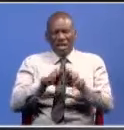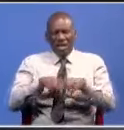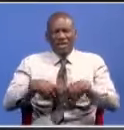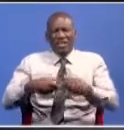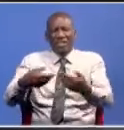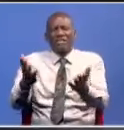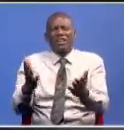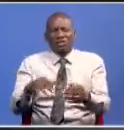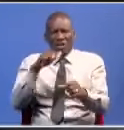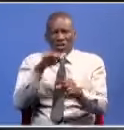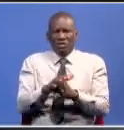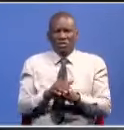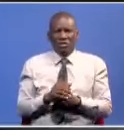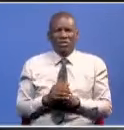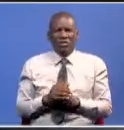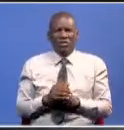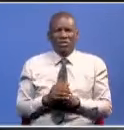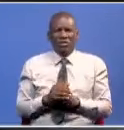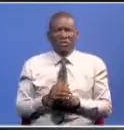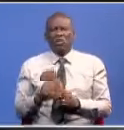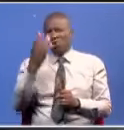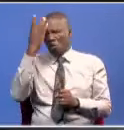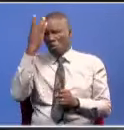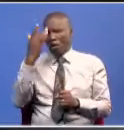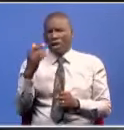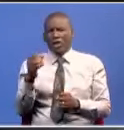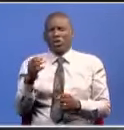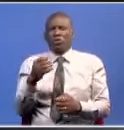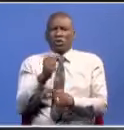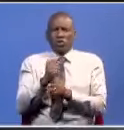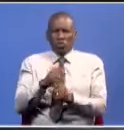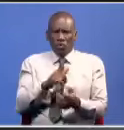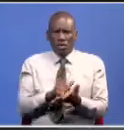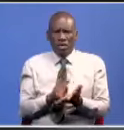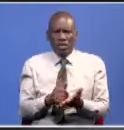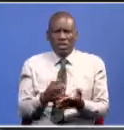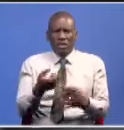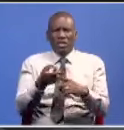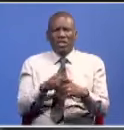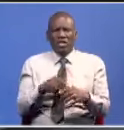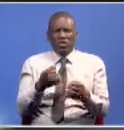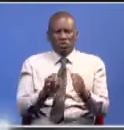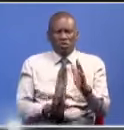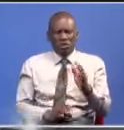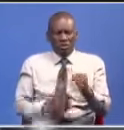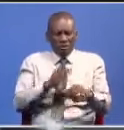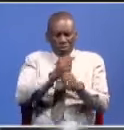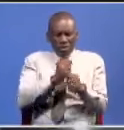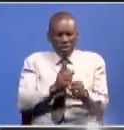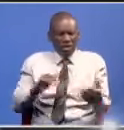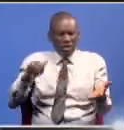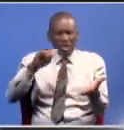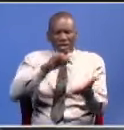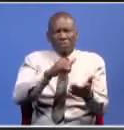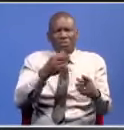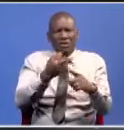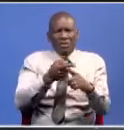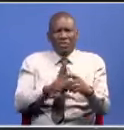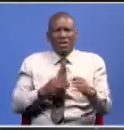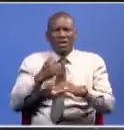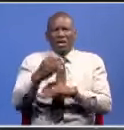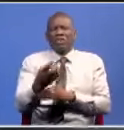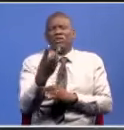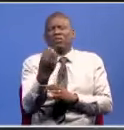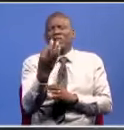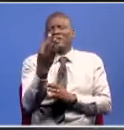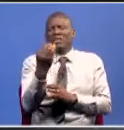it looks like it's giving I too much. Because why would we want to do that? I mean, Adani should come develop the facility and then after 20